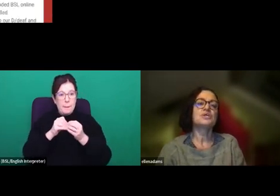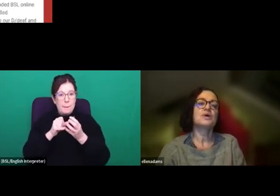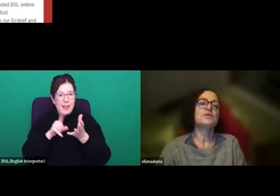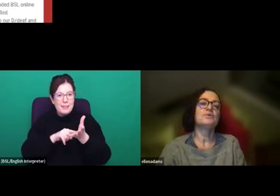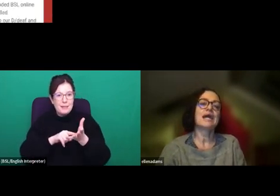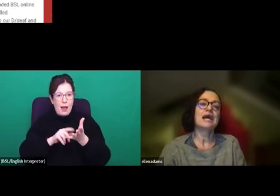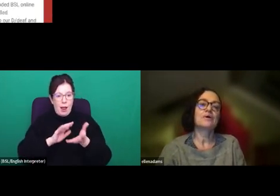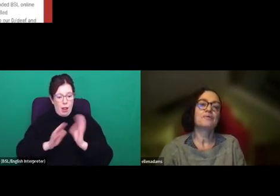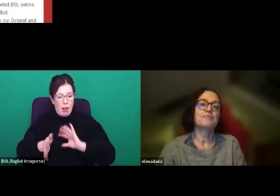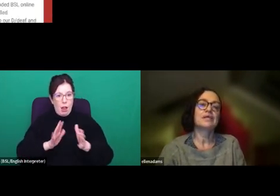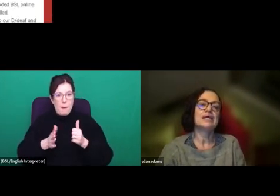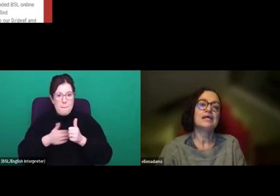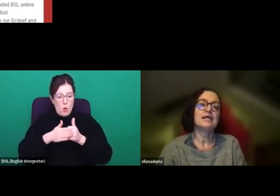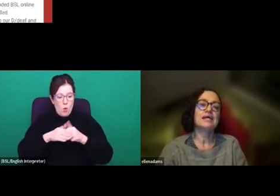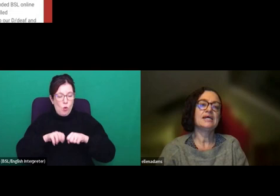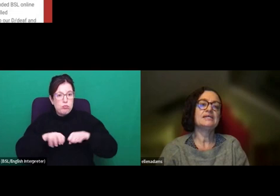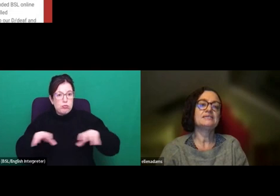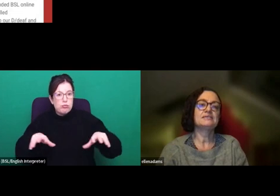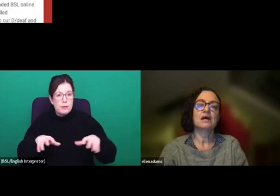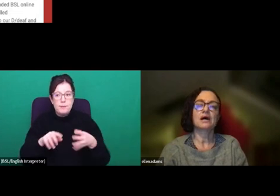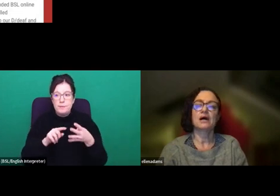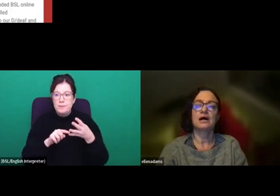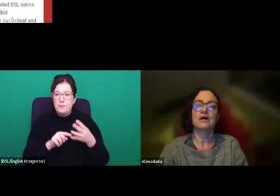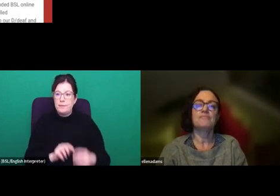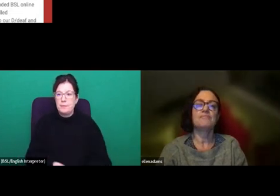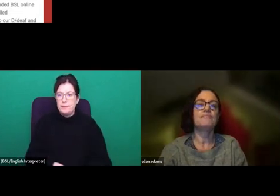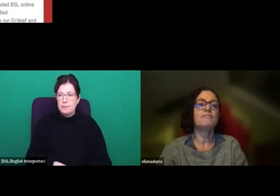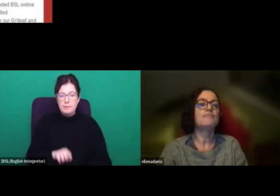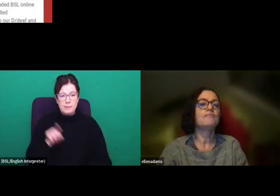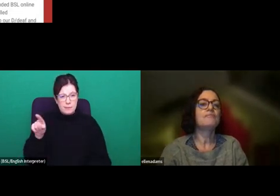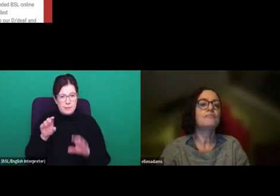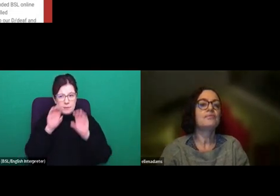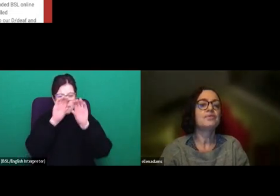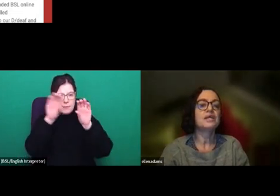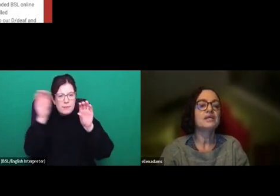What I'm showing you now is